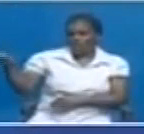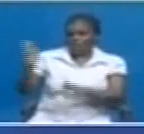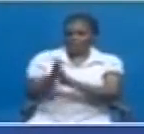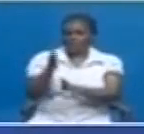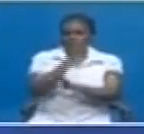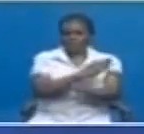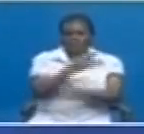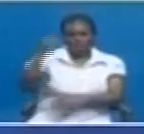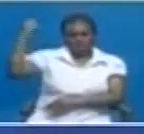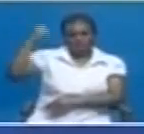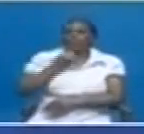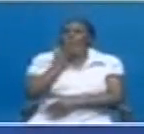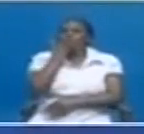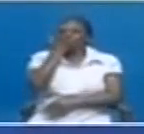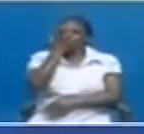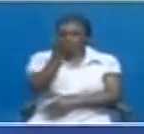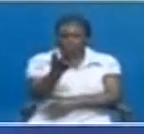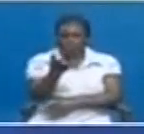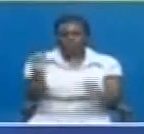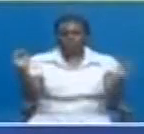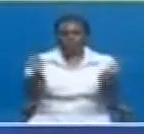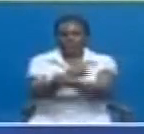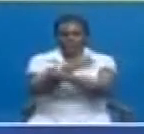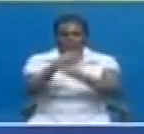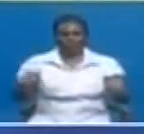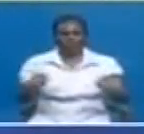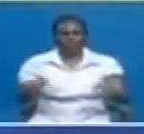the heat in the valleys becomes unbearable.